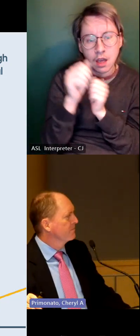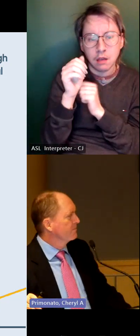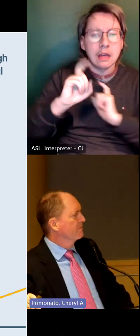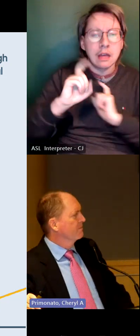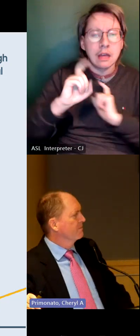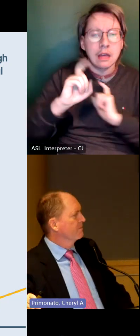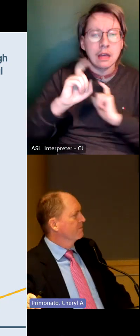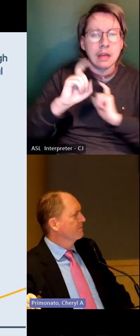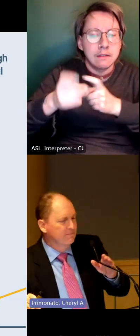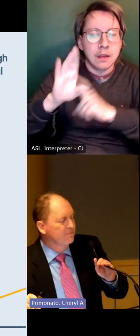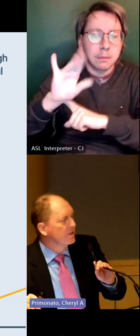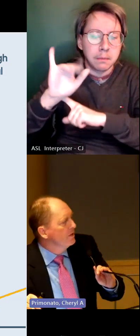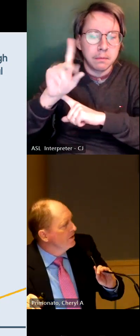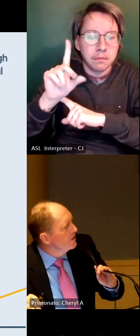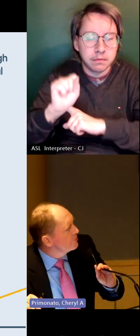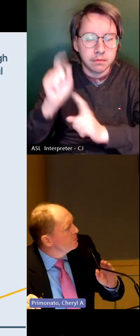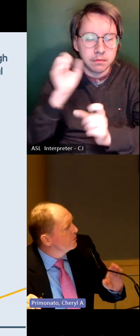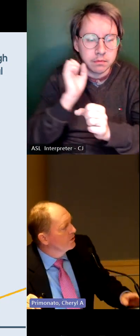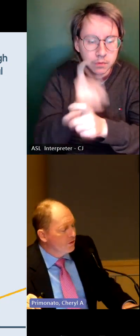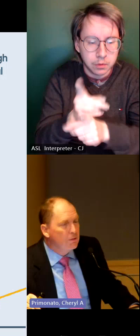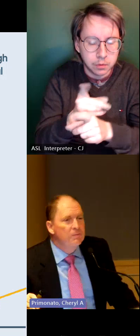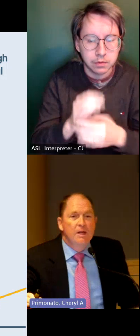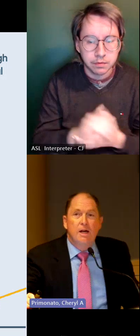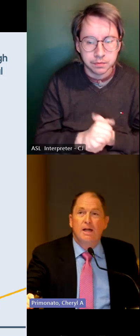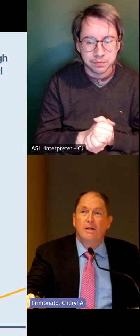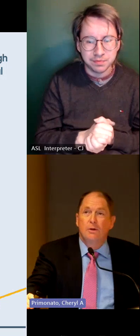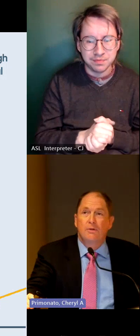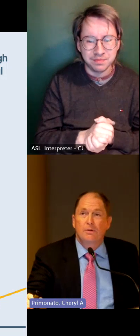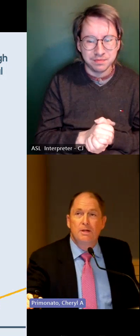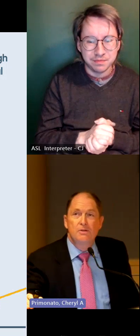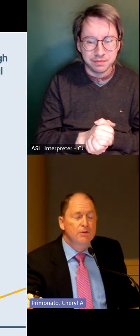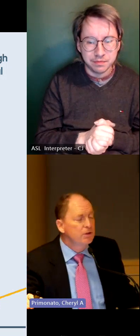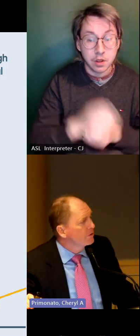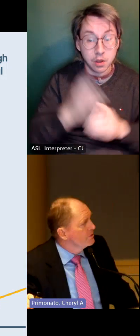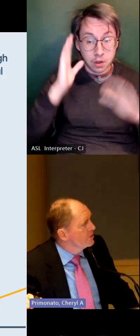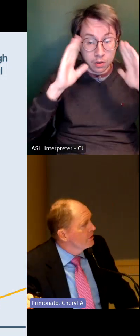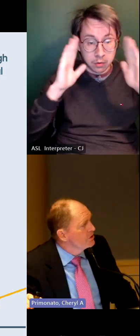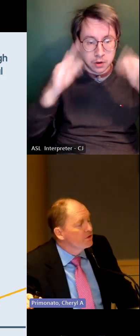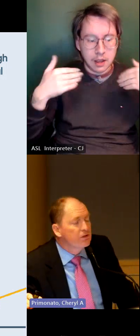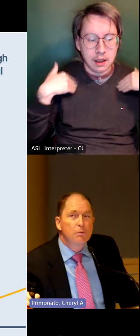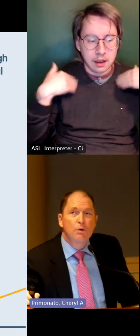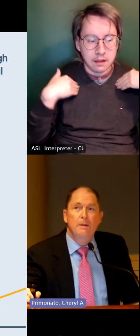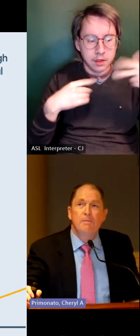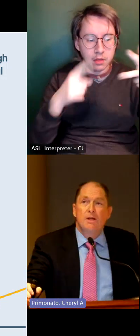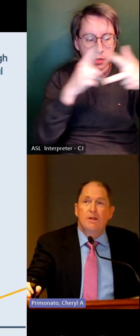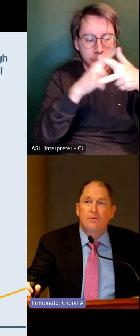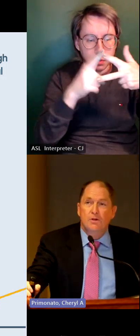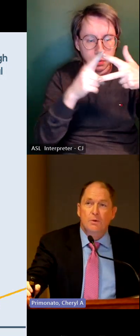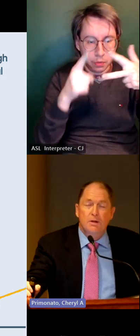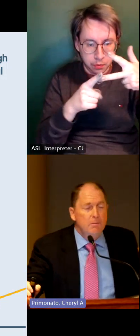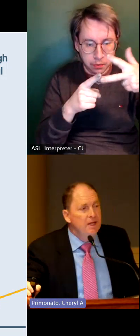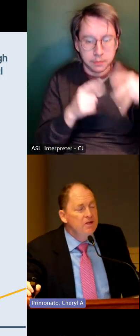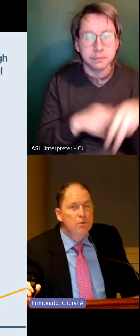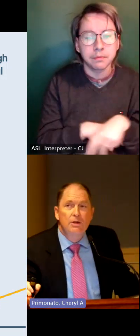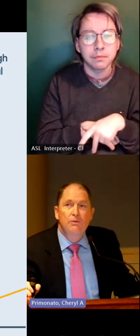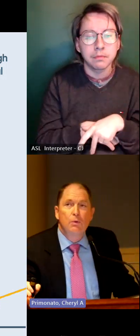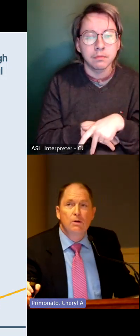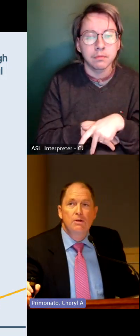please report on this resolution? Yes, good morning to all. I do have three bids for your consideration this morning. The first